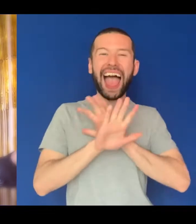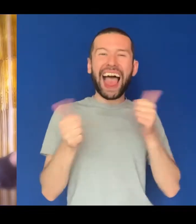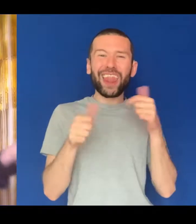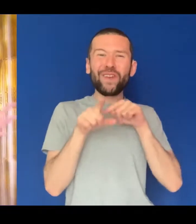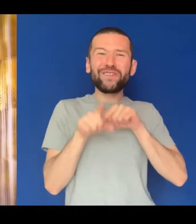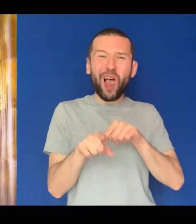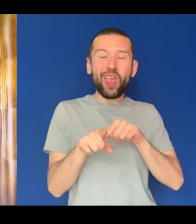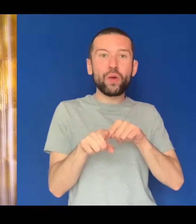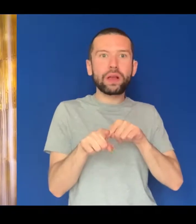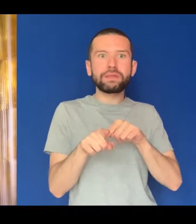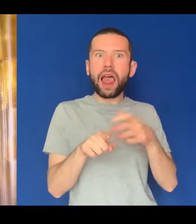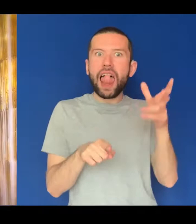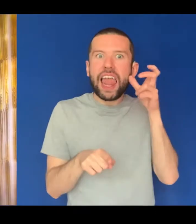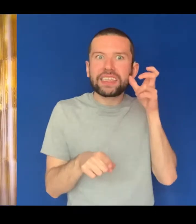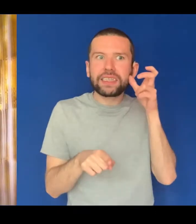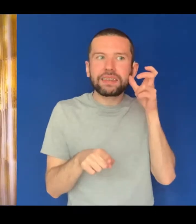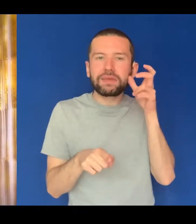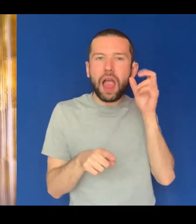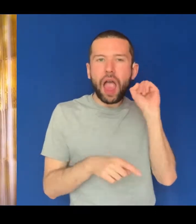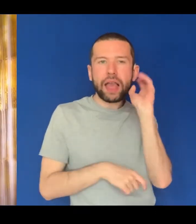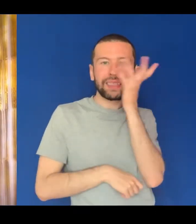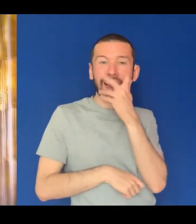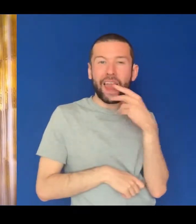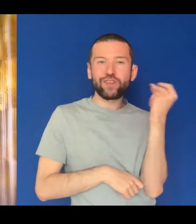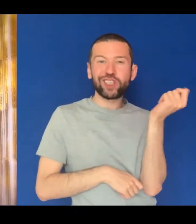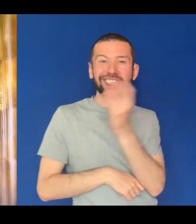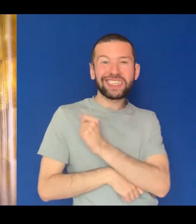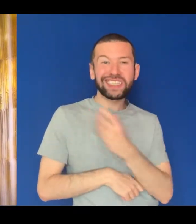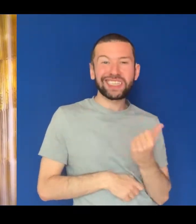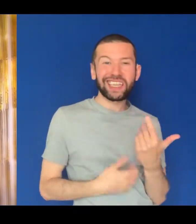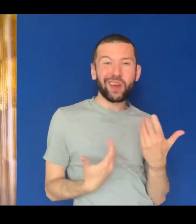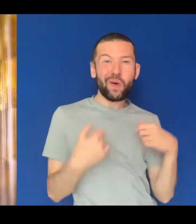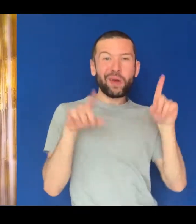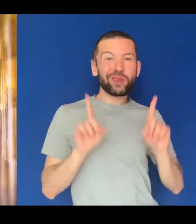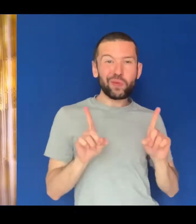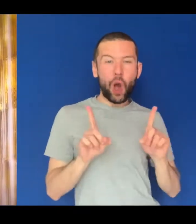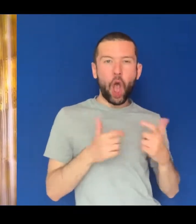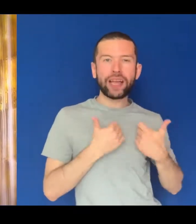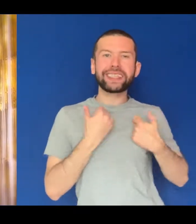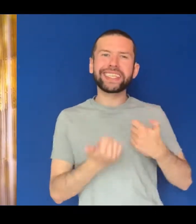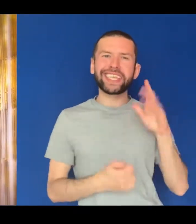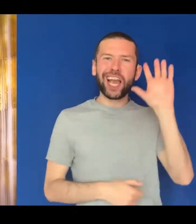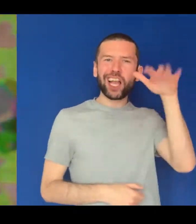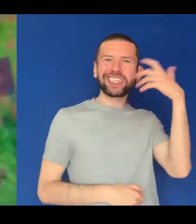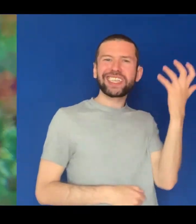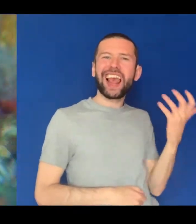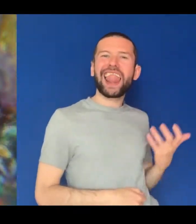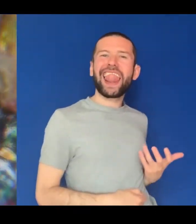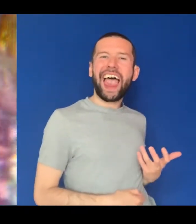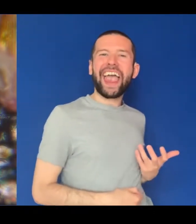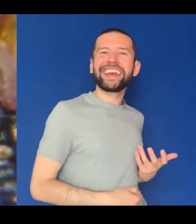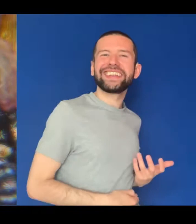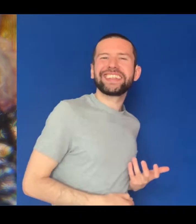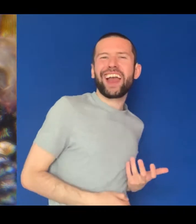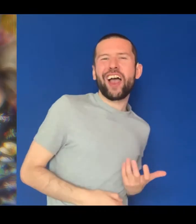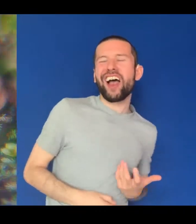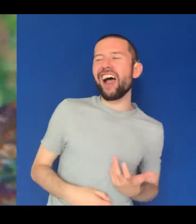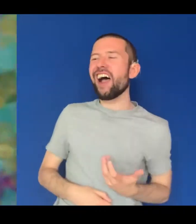Hello subscribers, listeners, delightful divas, and welcome to Dear Deelight.